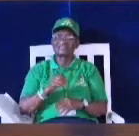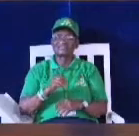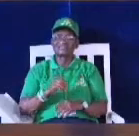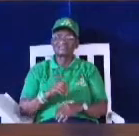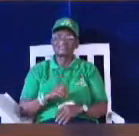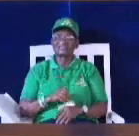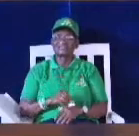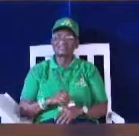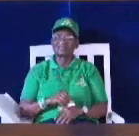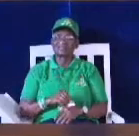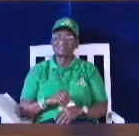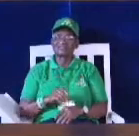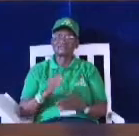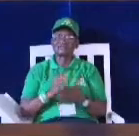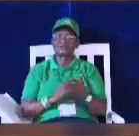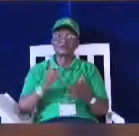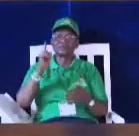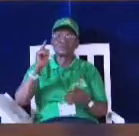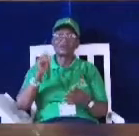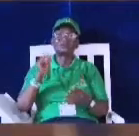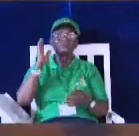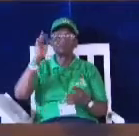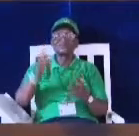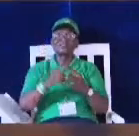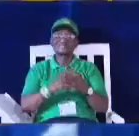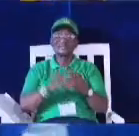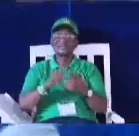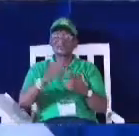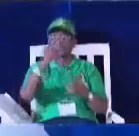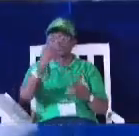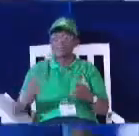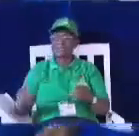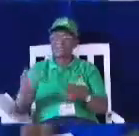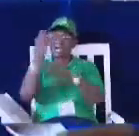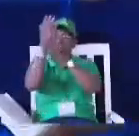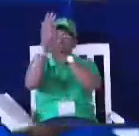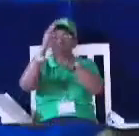someone will begin to lay hands on the sick and they recover.